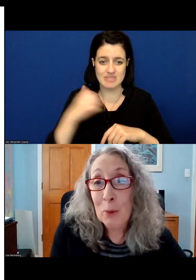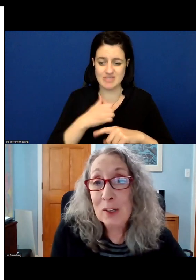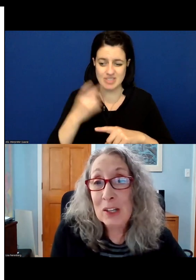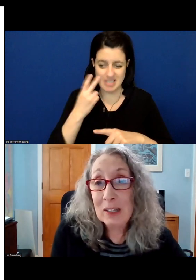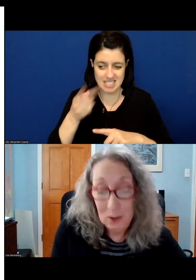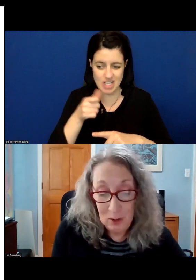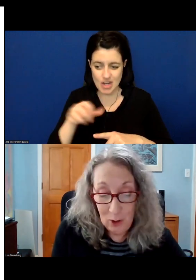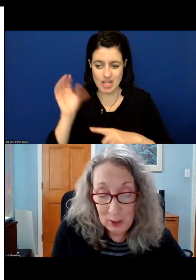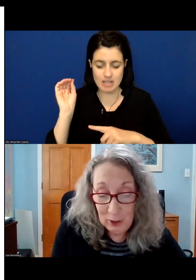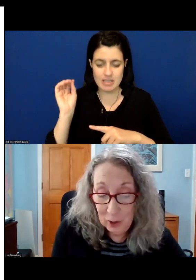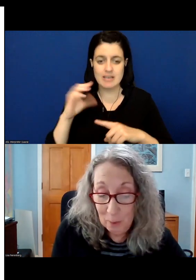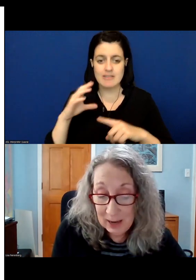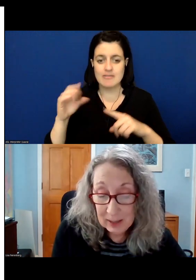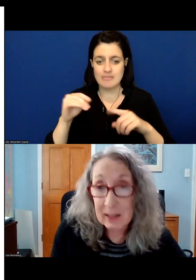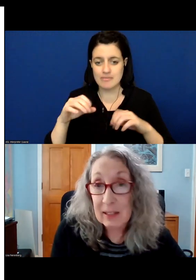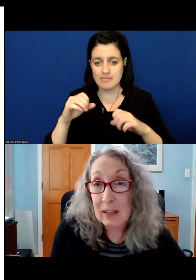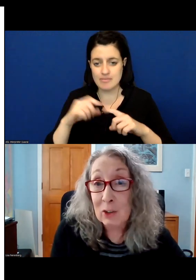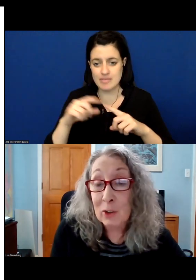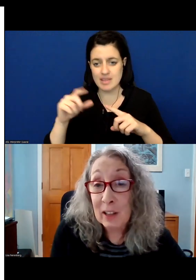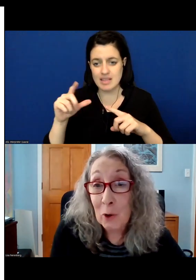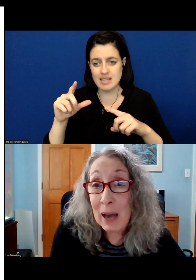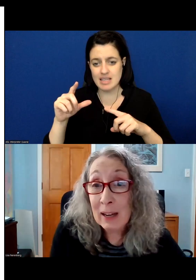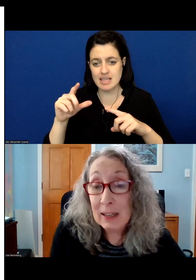and her predecessor, Lori Delegrammaticus,